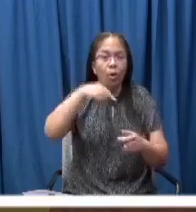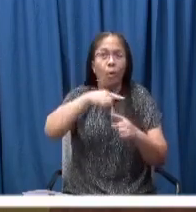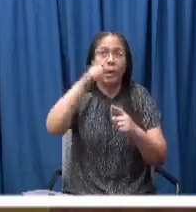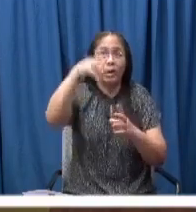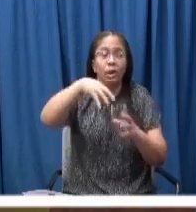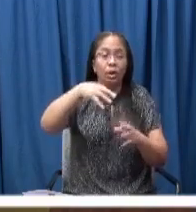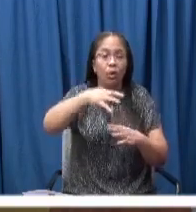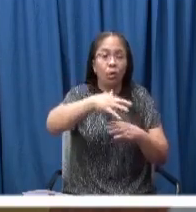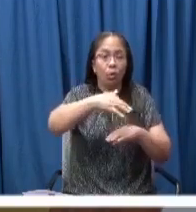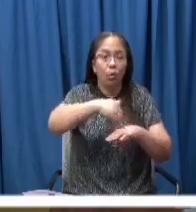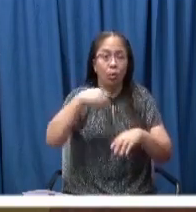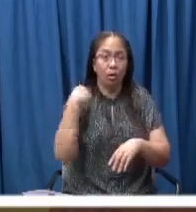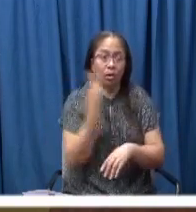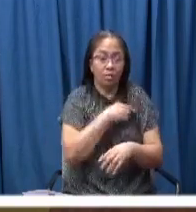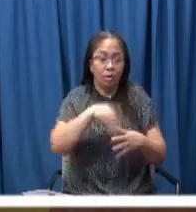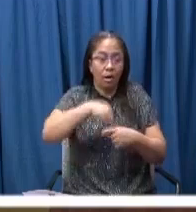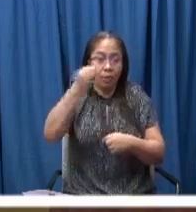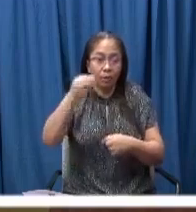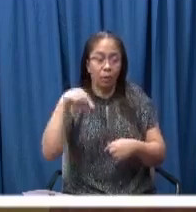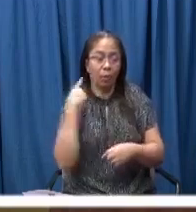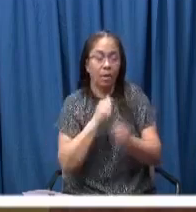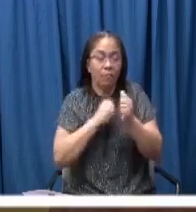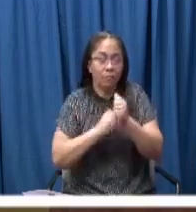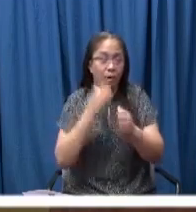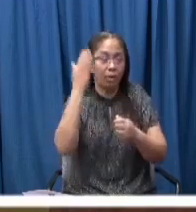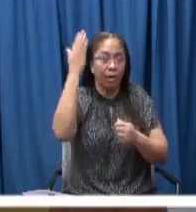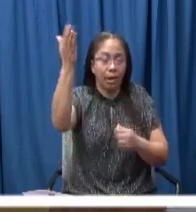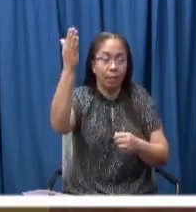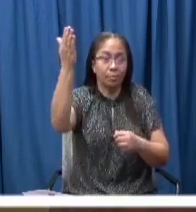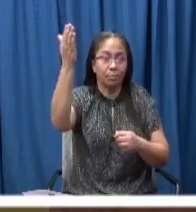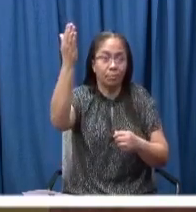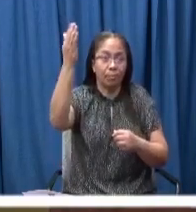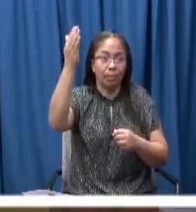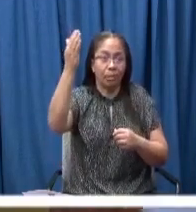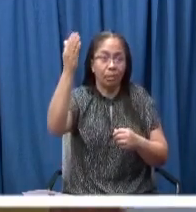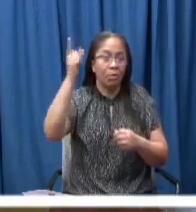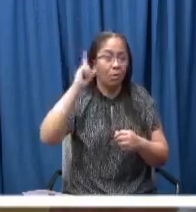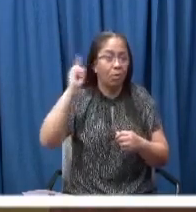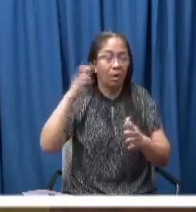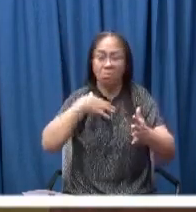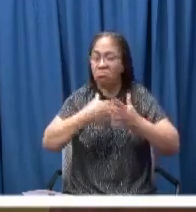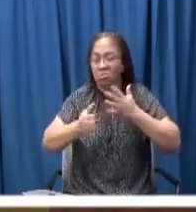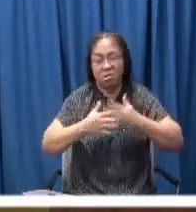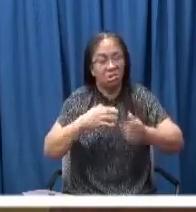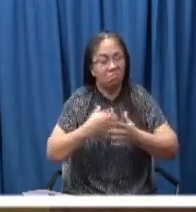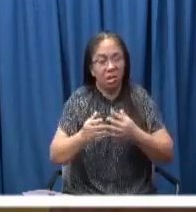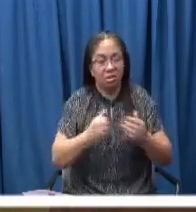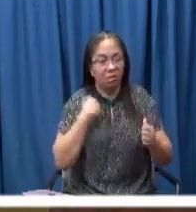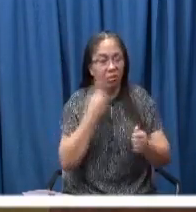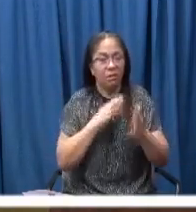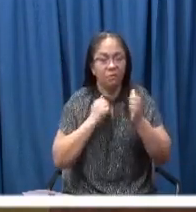out, we are led out with him. And we follow him wherever he asks.